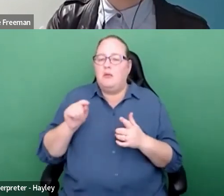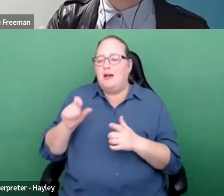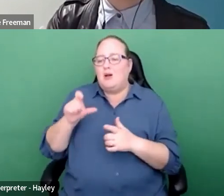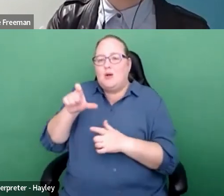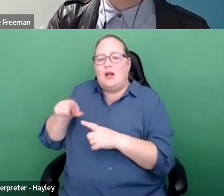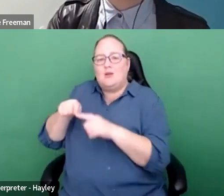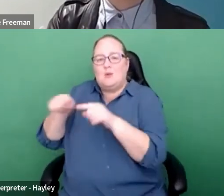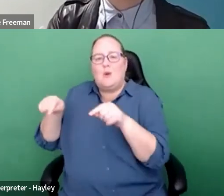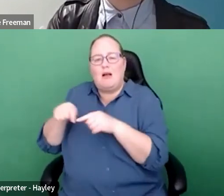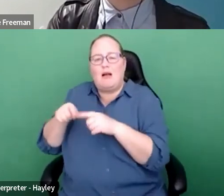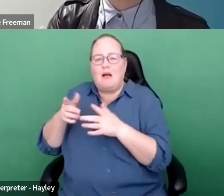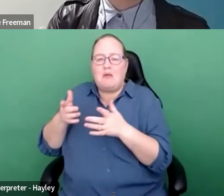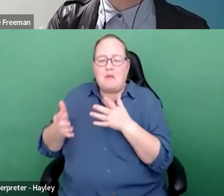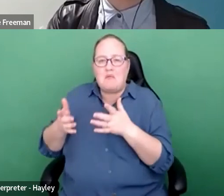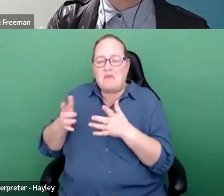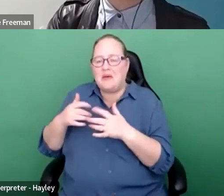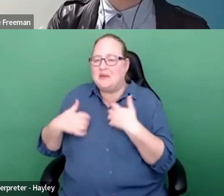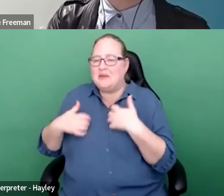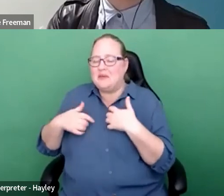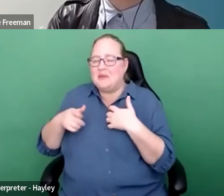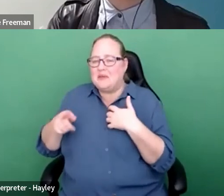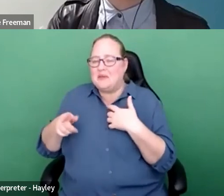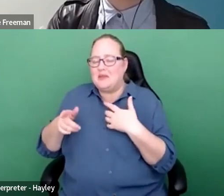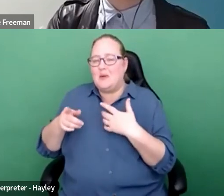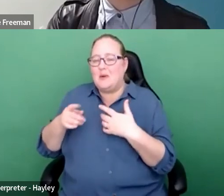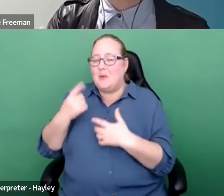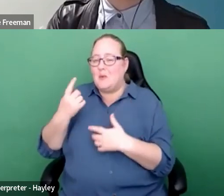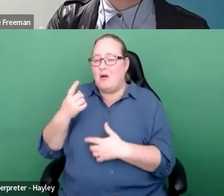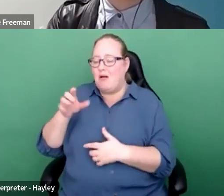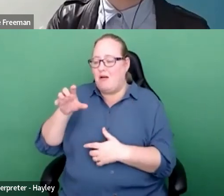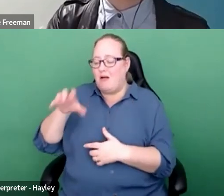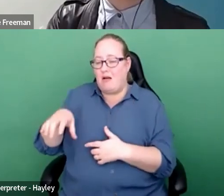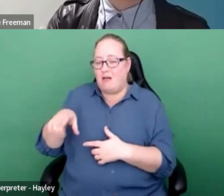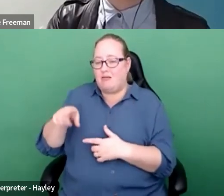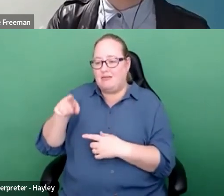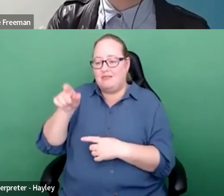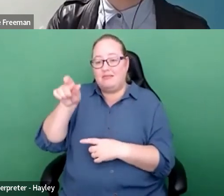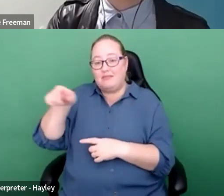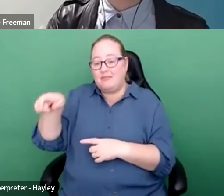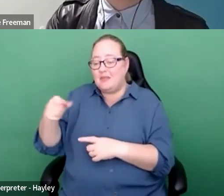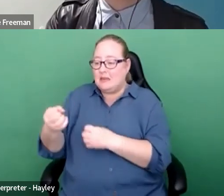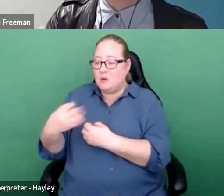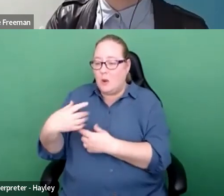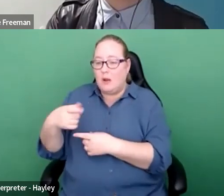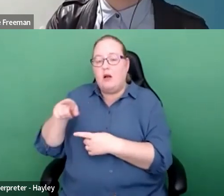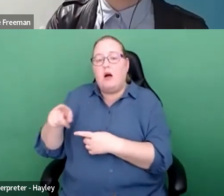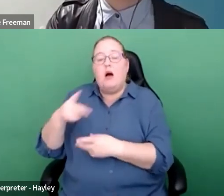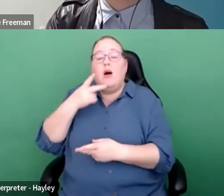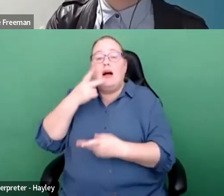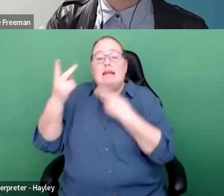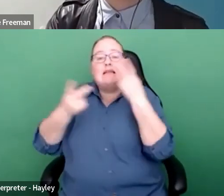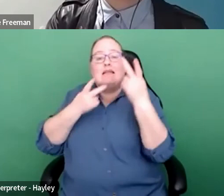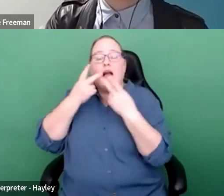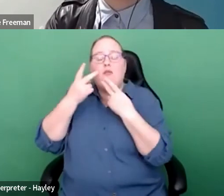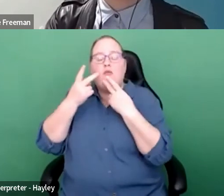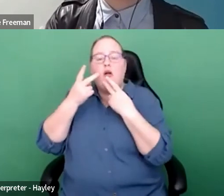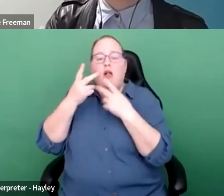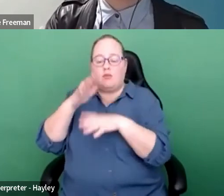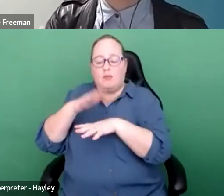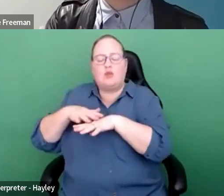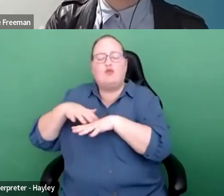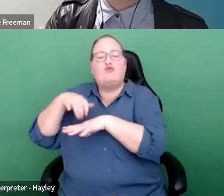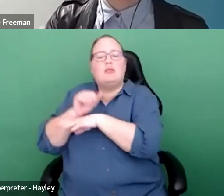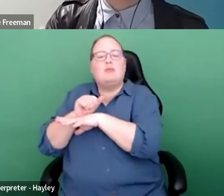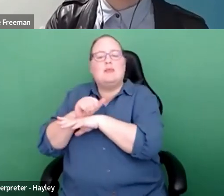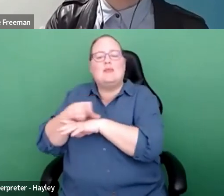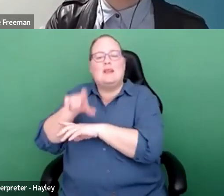once went for this one incident that everybody everybody I was talking to mentioned, was that there was carol singing that happened in around Christmas. Christmas